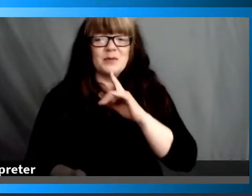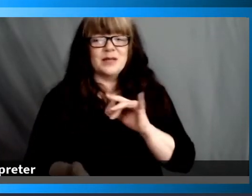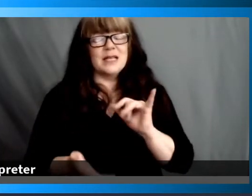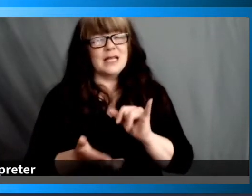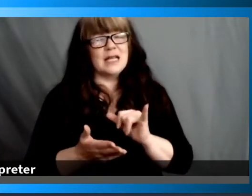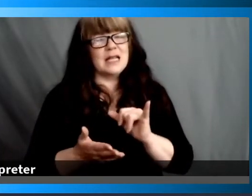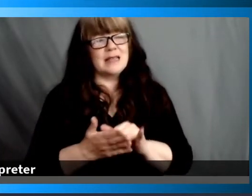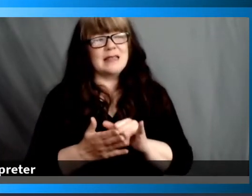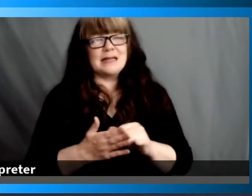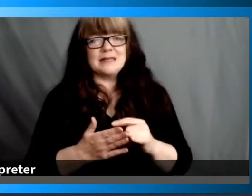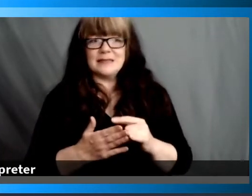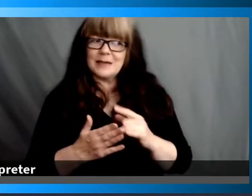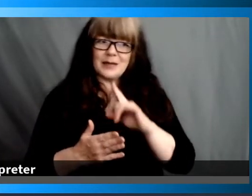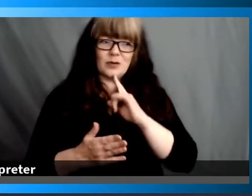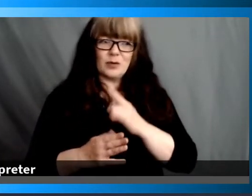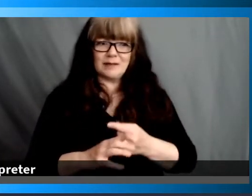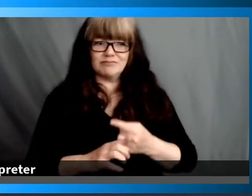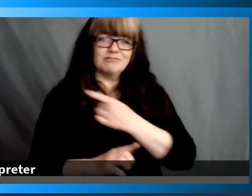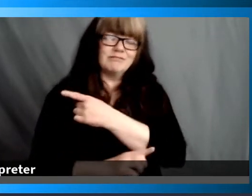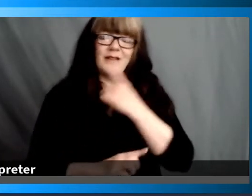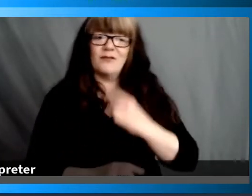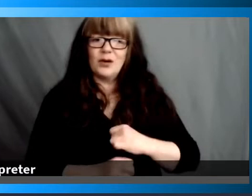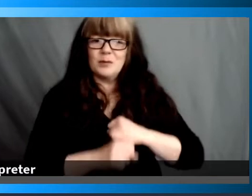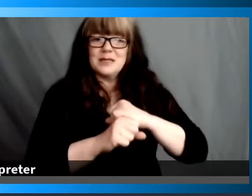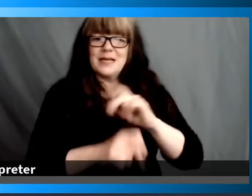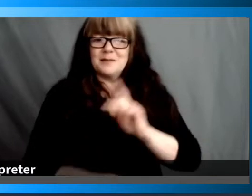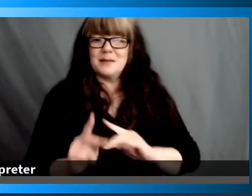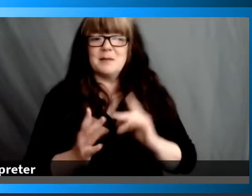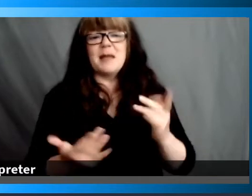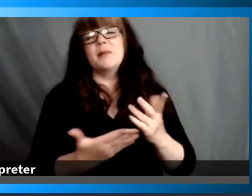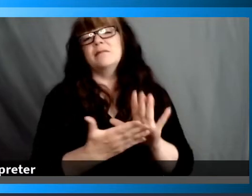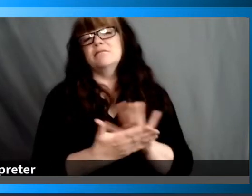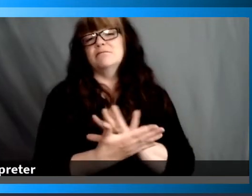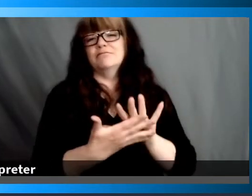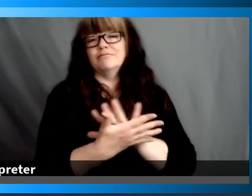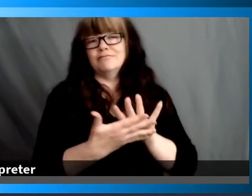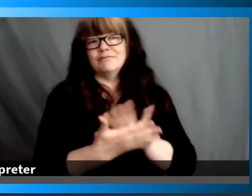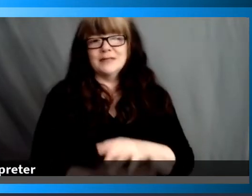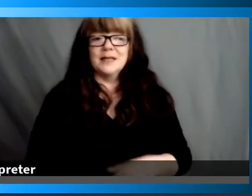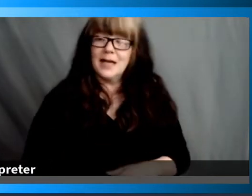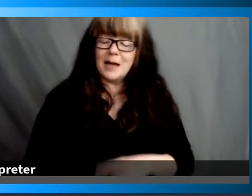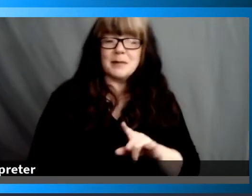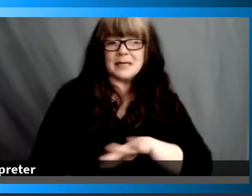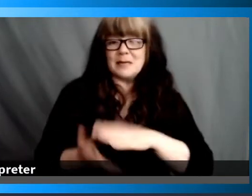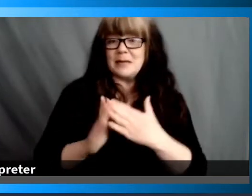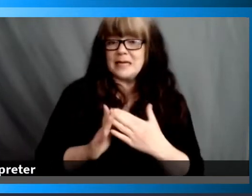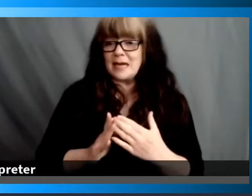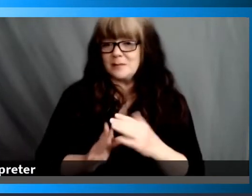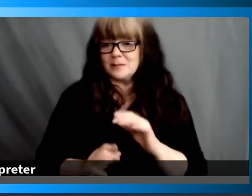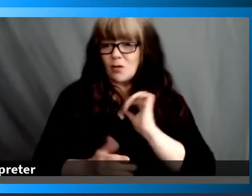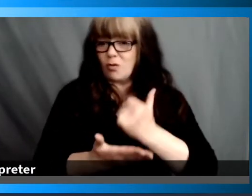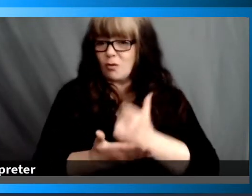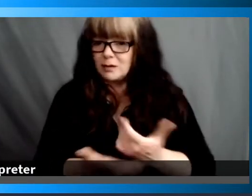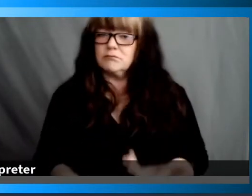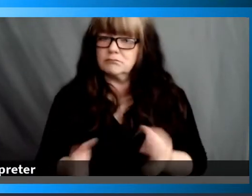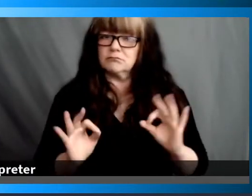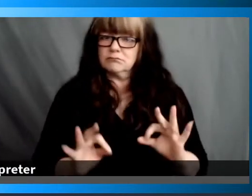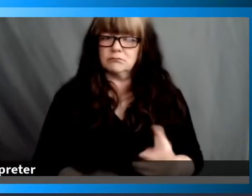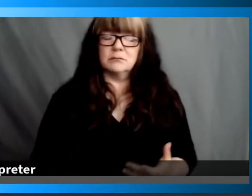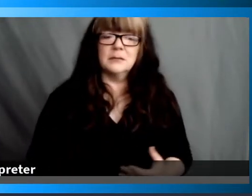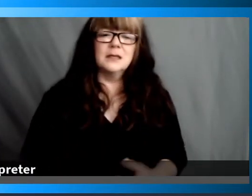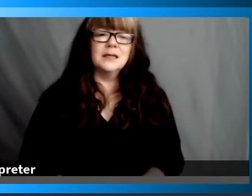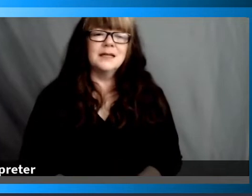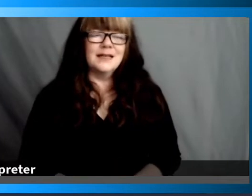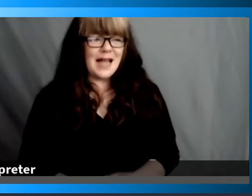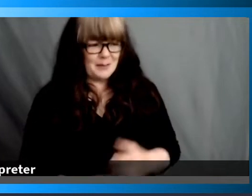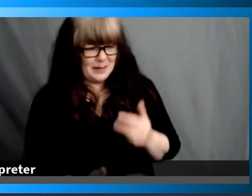protect people. I don't know, maybe there's some gray there, but once he gets there, he gets there, but it yeah, just takes really, longer. He almost killed